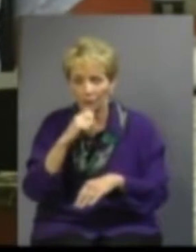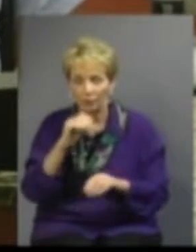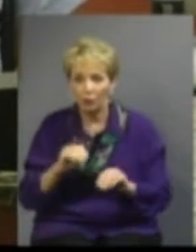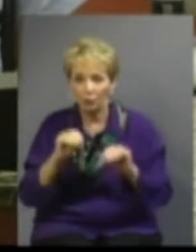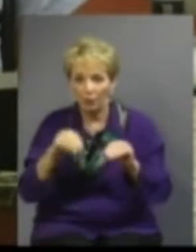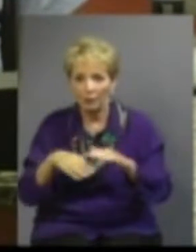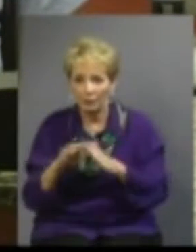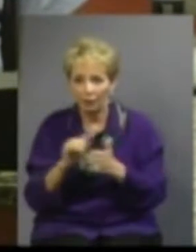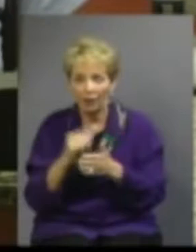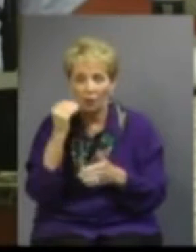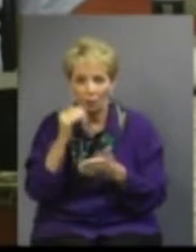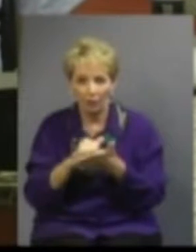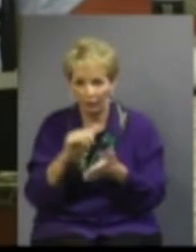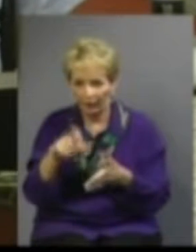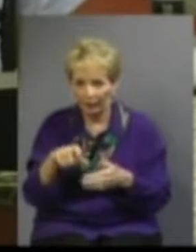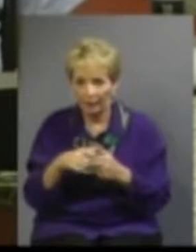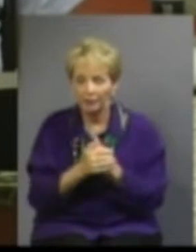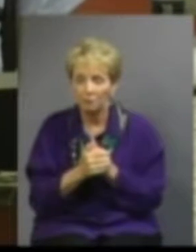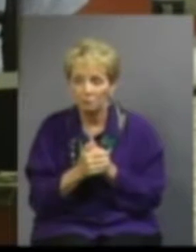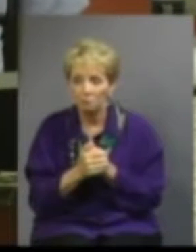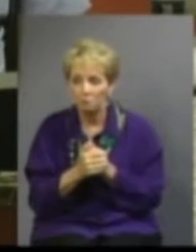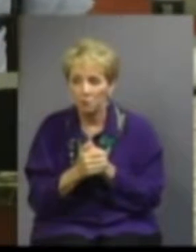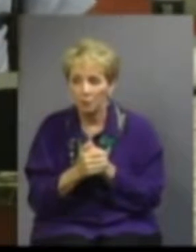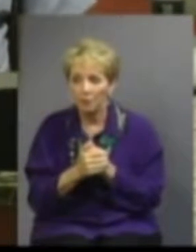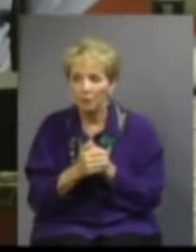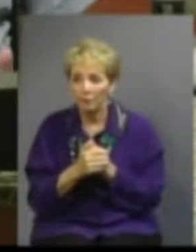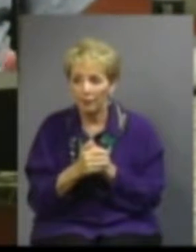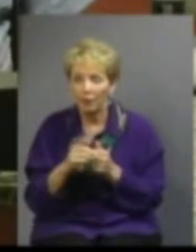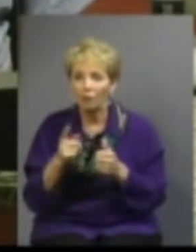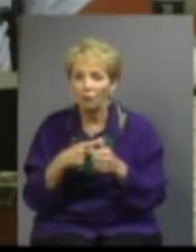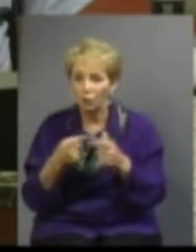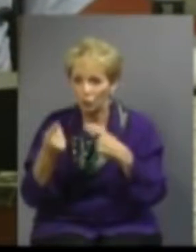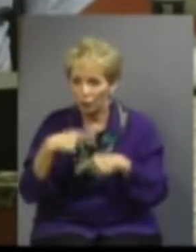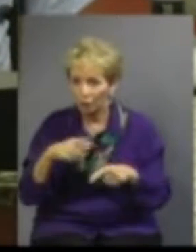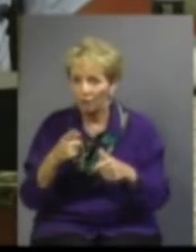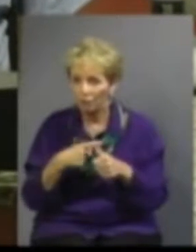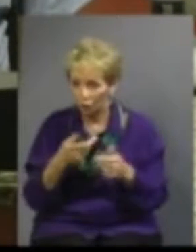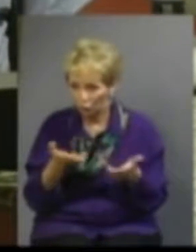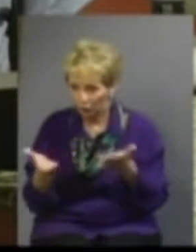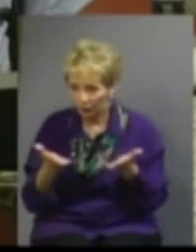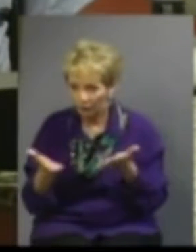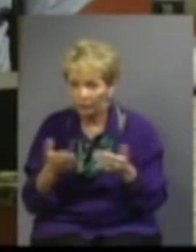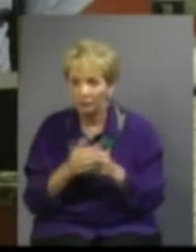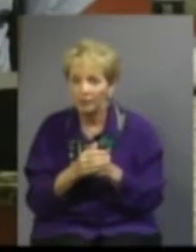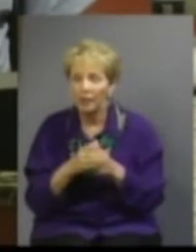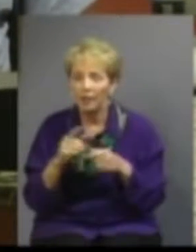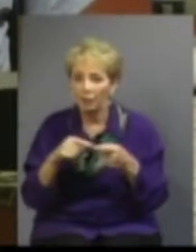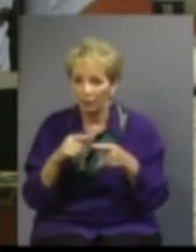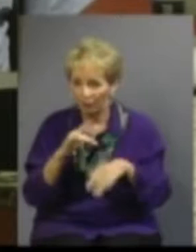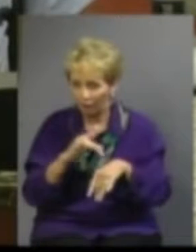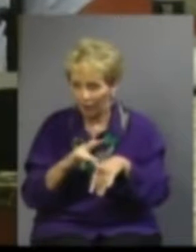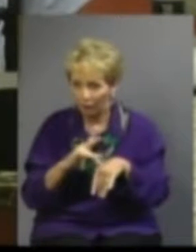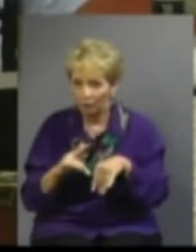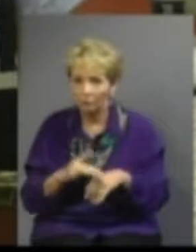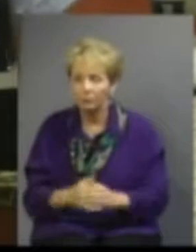in those homes that need them. So And those it'll be on a first come, first served basis as long as they're available. Thank you.